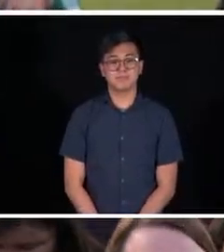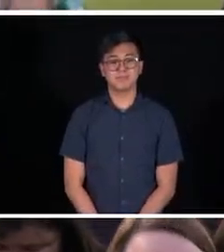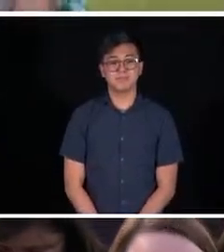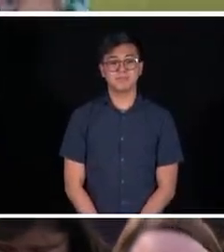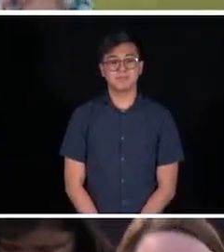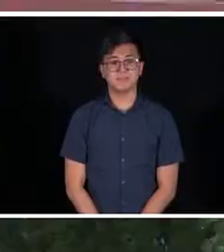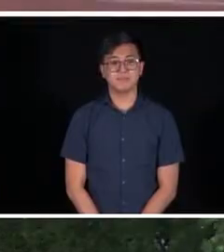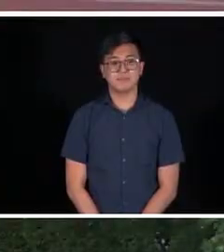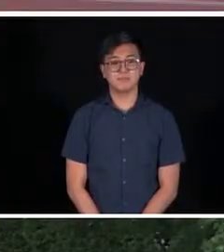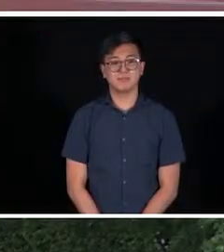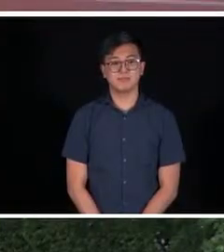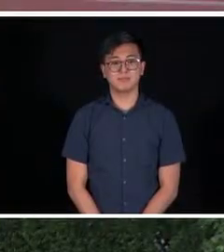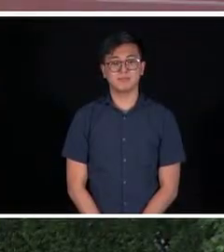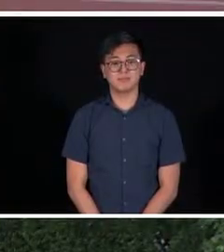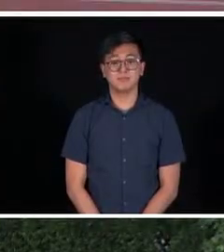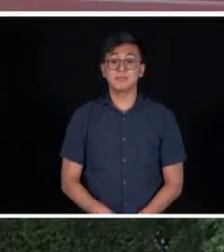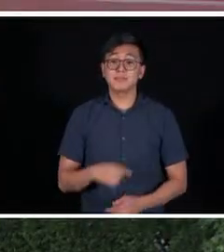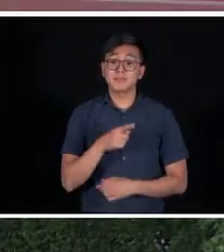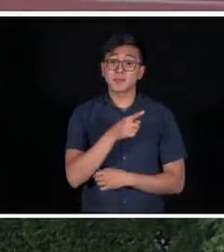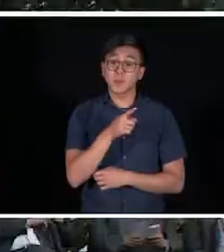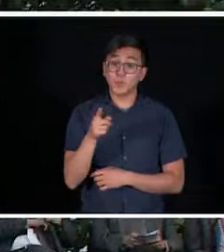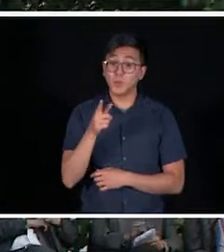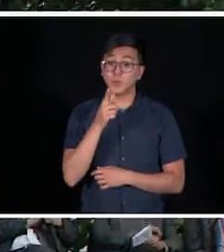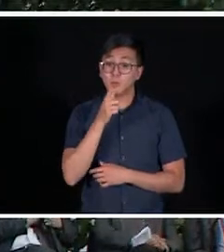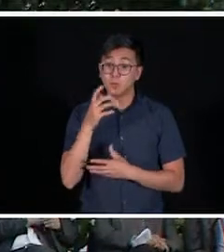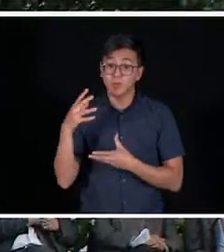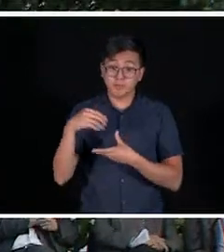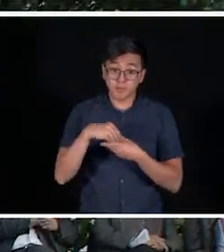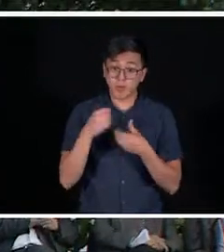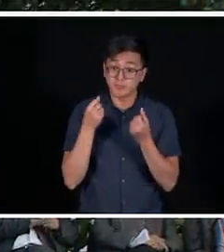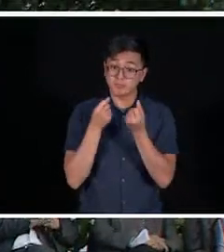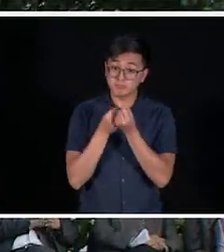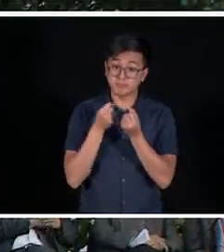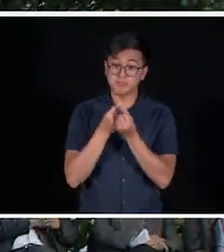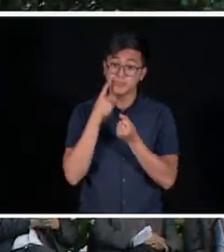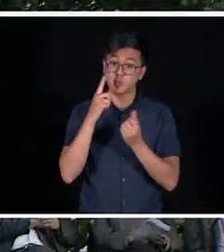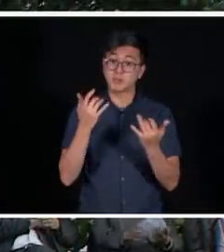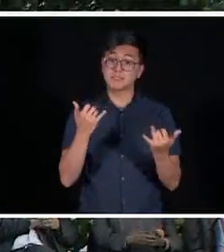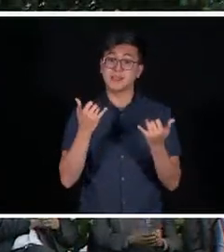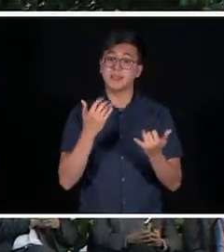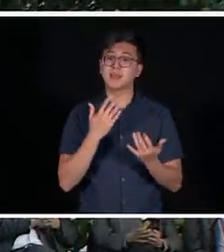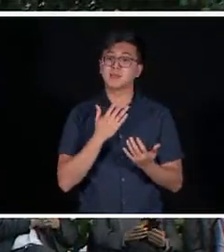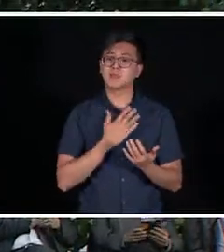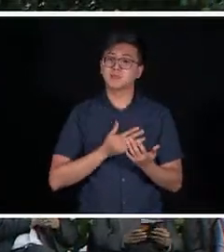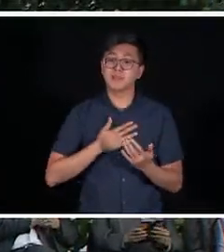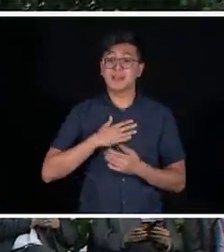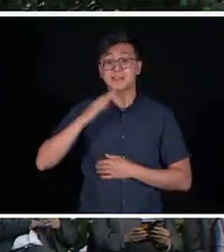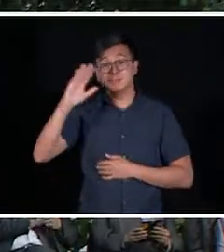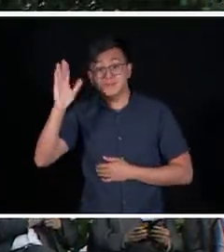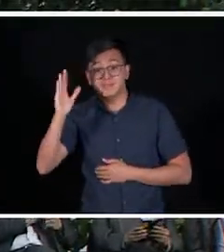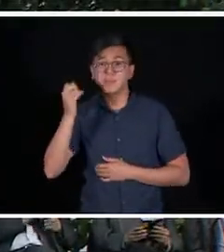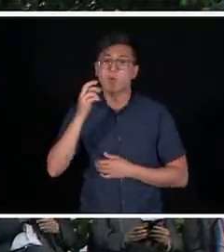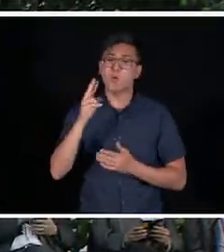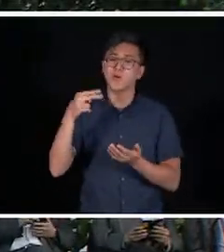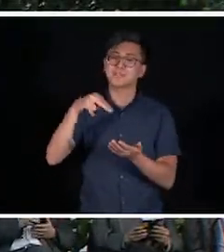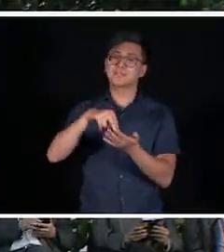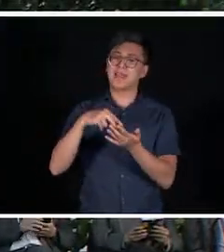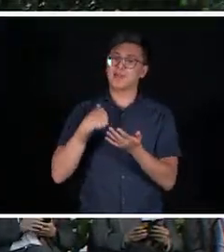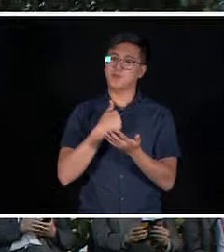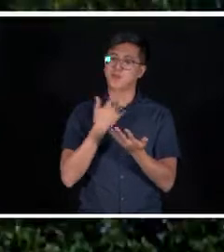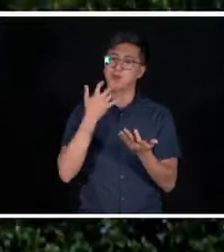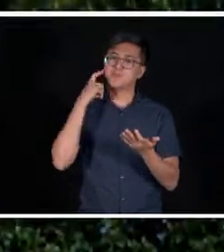Will the individuals who assisted us today and that are listed on the back of the program please wave or stand to be